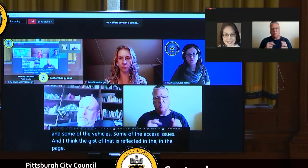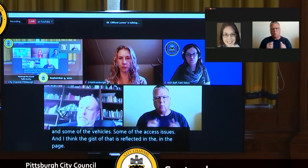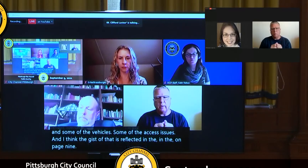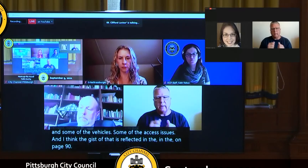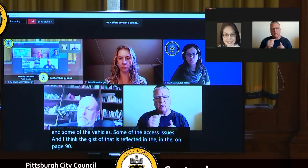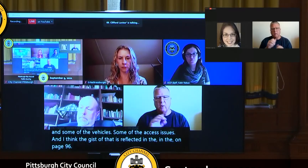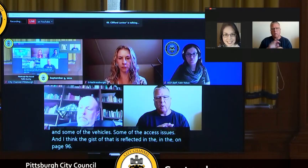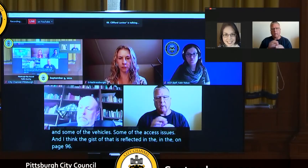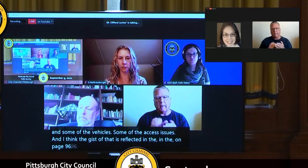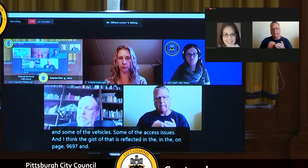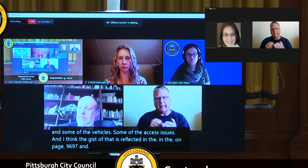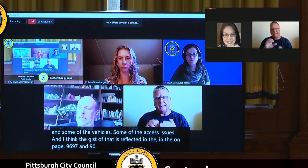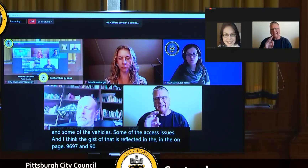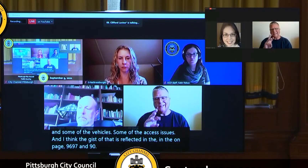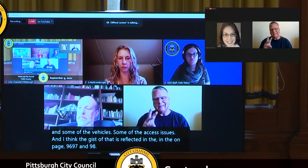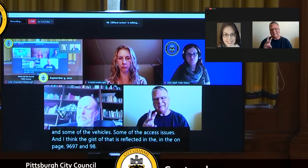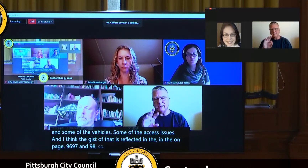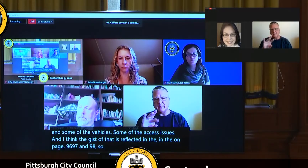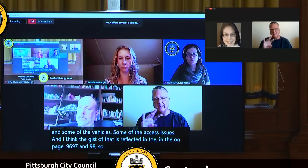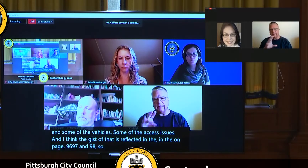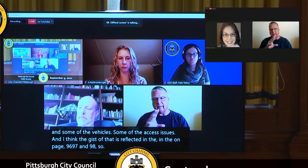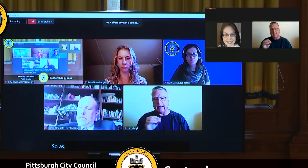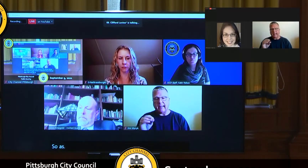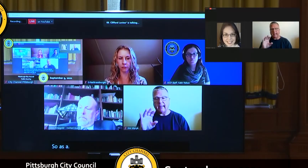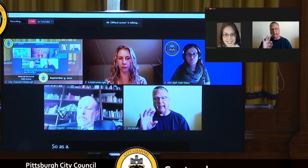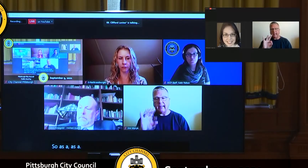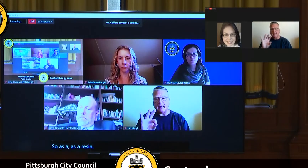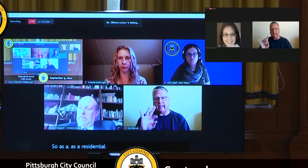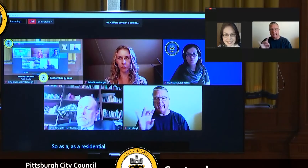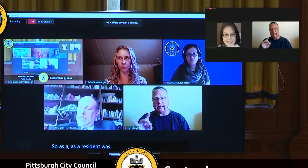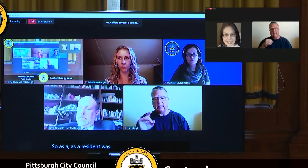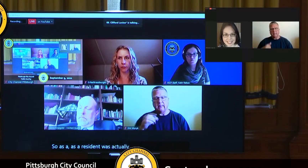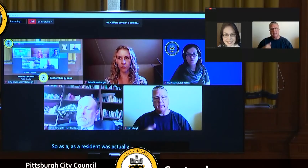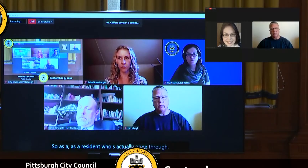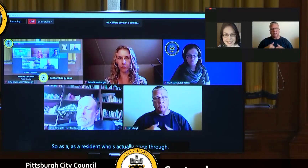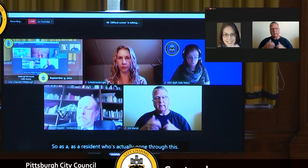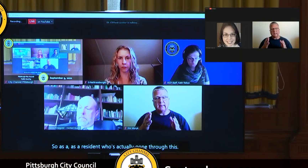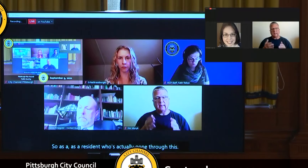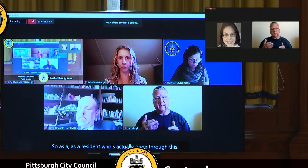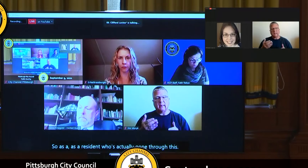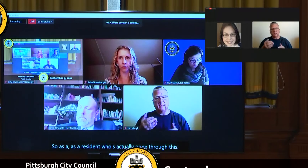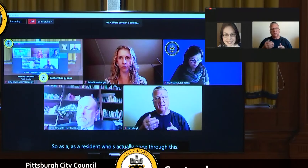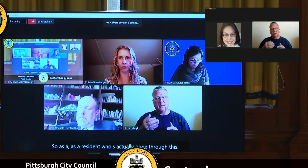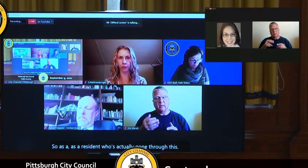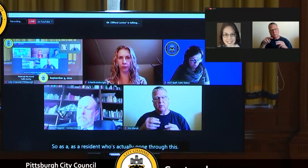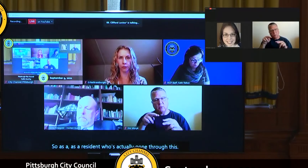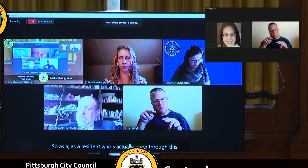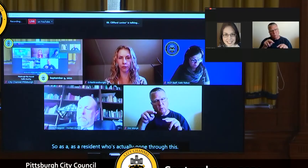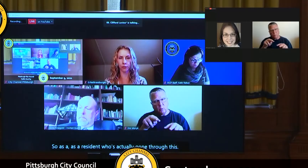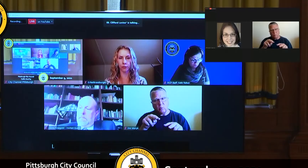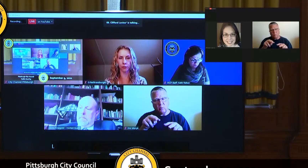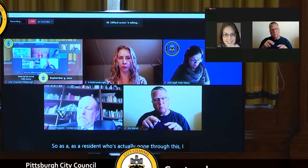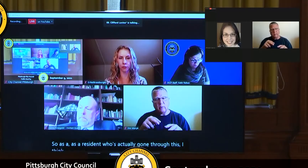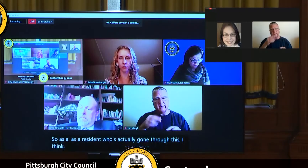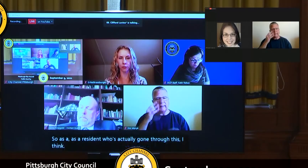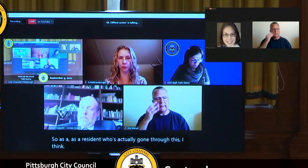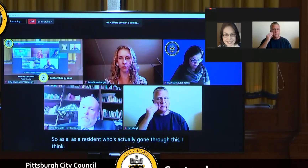96, 97, and 98. So as a resident who's actually gone through this, I think that there